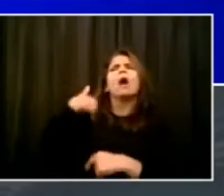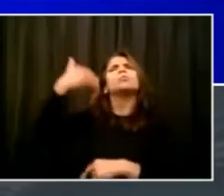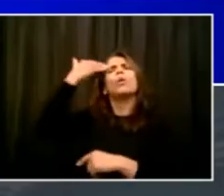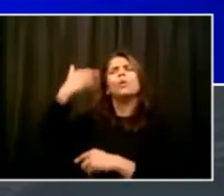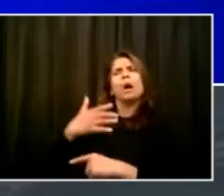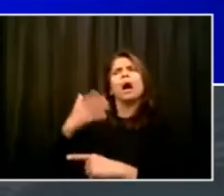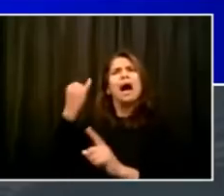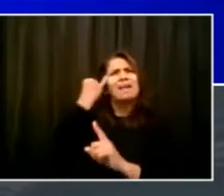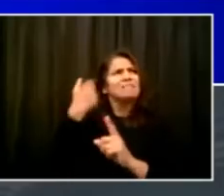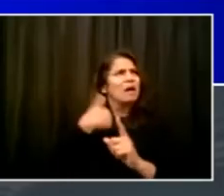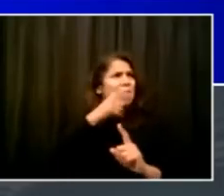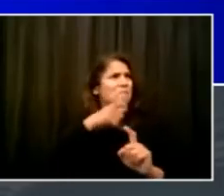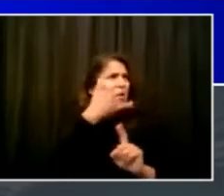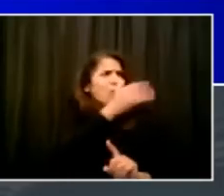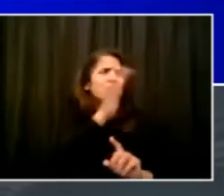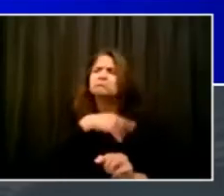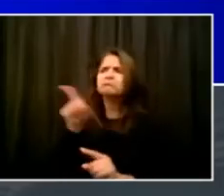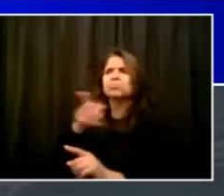Okay.